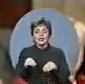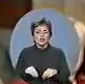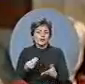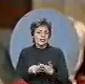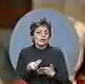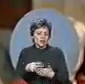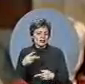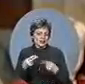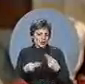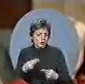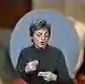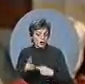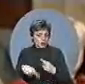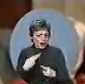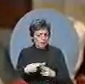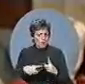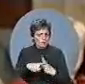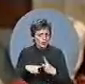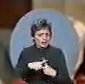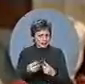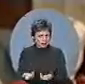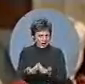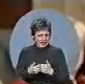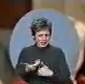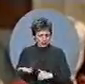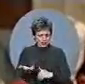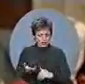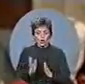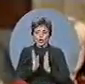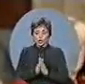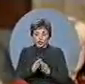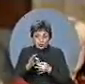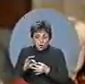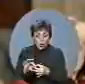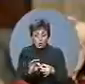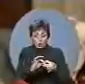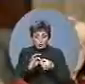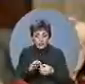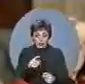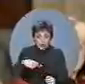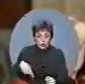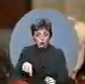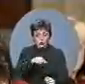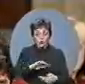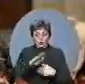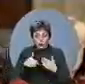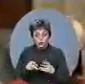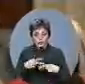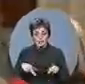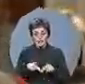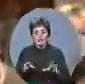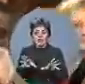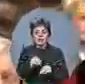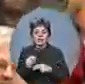sources of revenue. In his budget, will the Minister of Finance give a positive response to